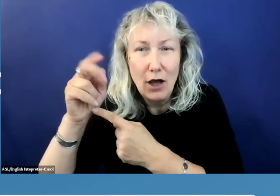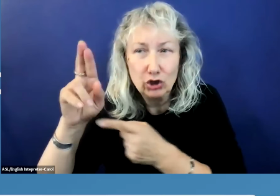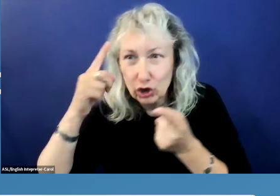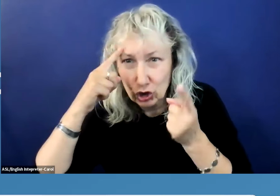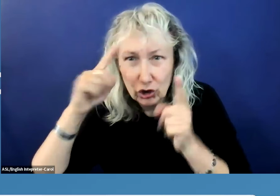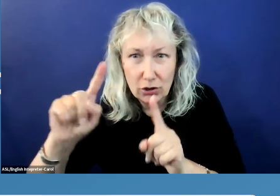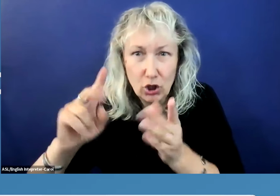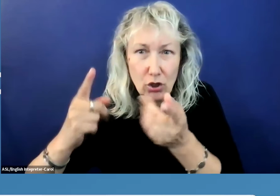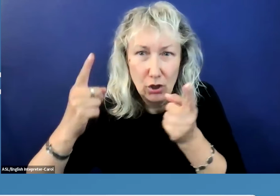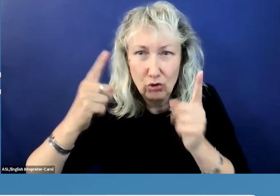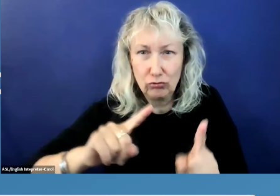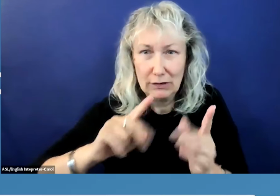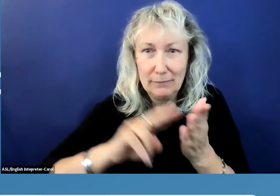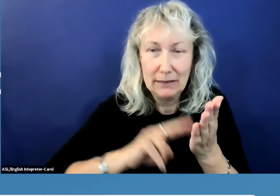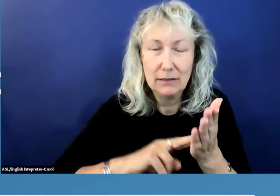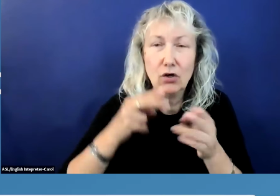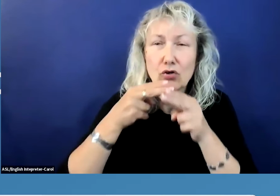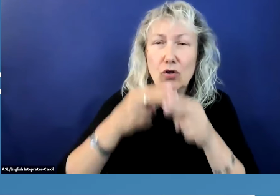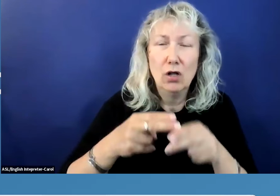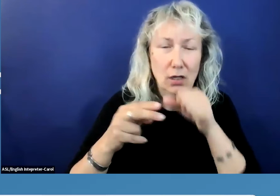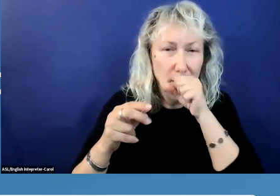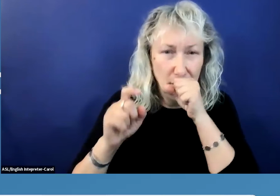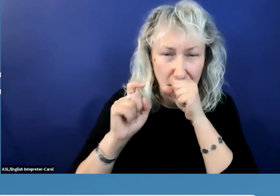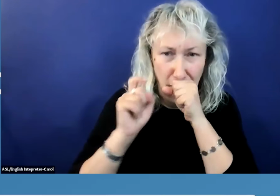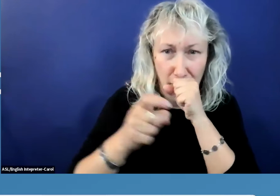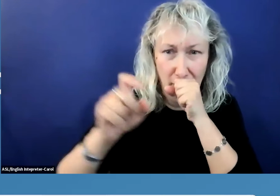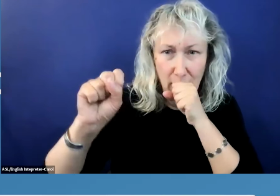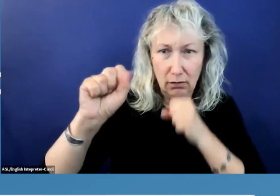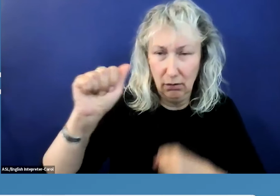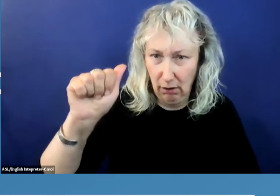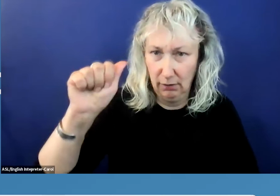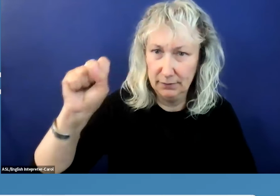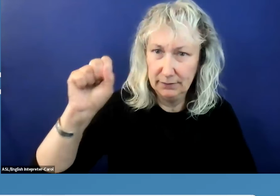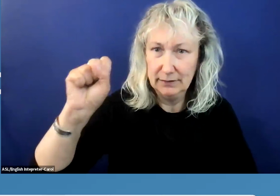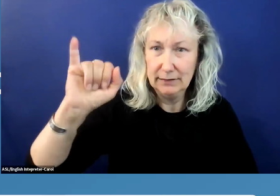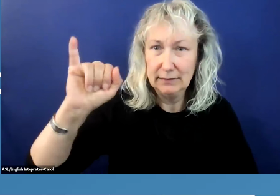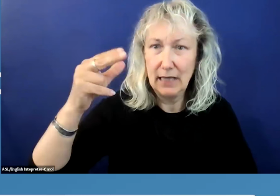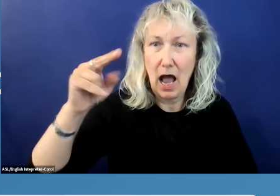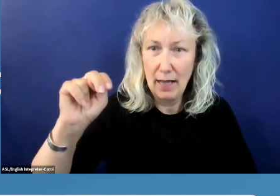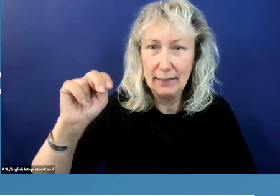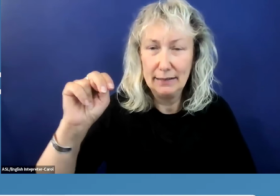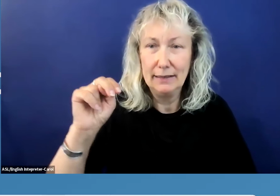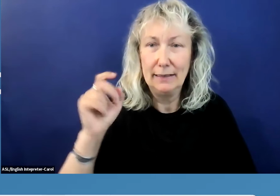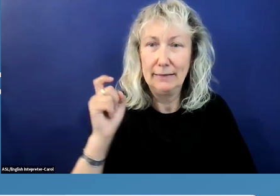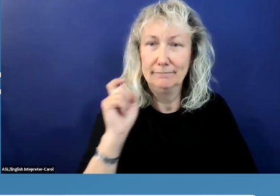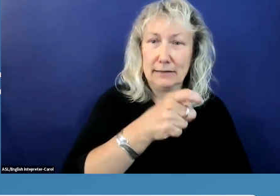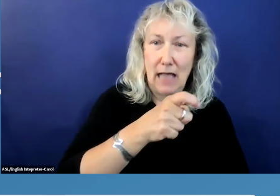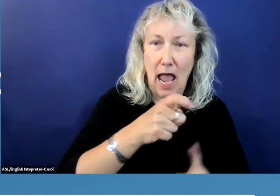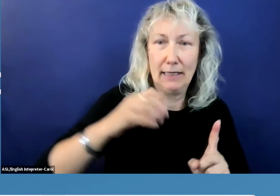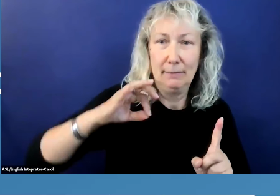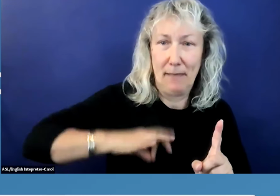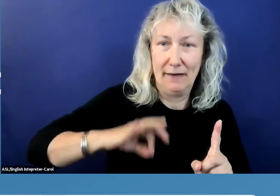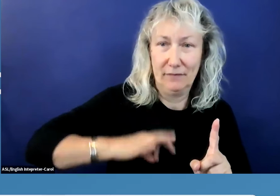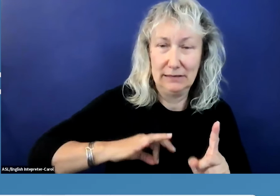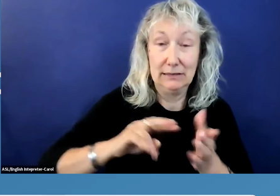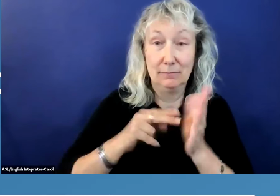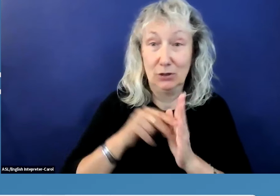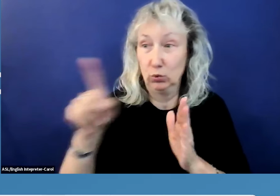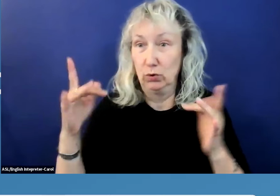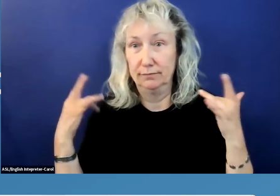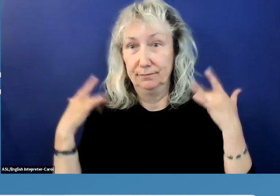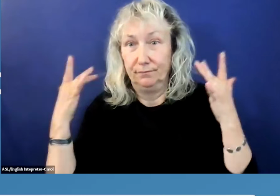known as an assignment of benefits. And it's an agreement after a loss where you transfer your